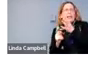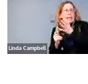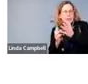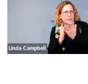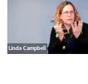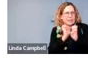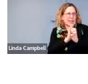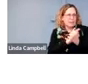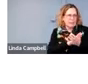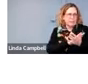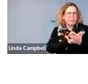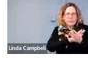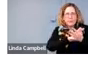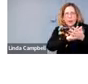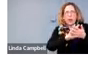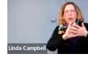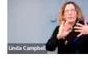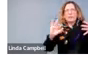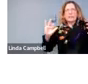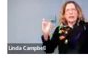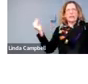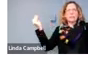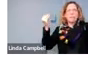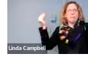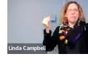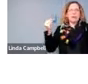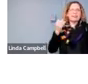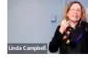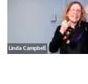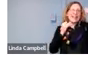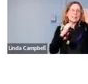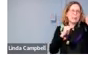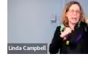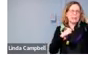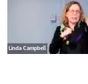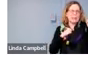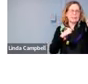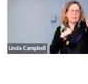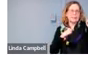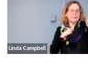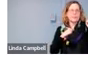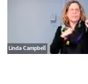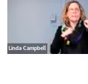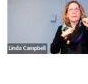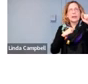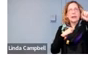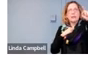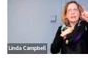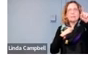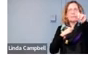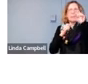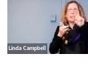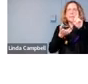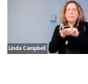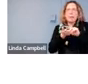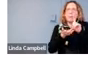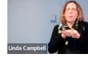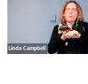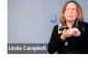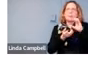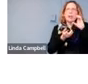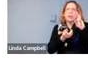everything and the costs for all of this, let's say agriculture. And so they pulled all this data together on the database,